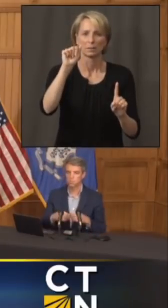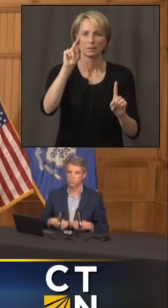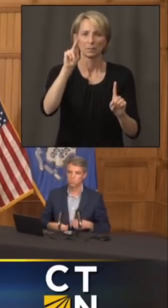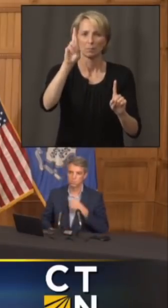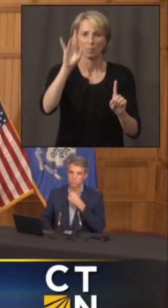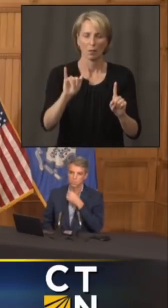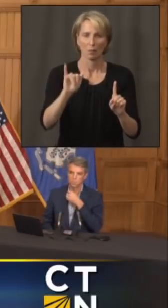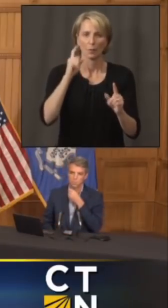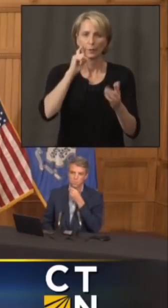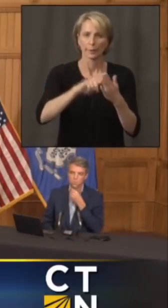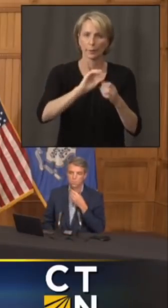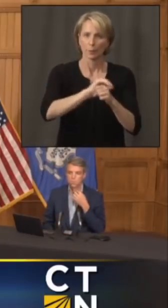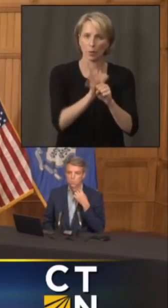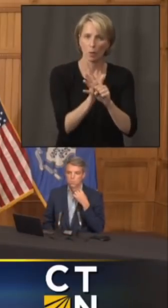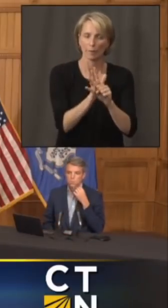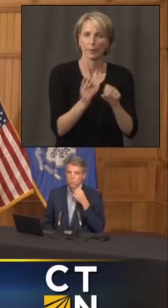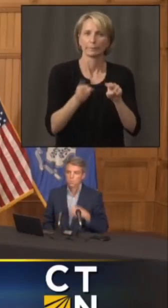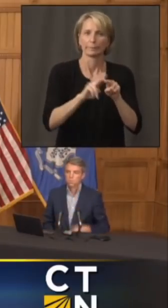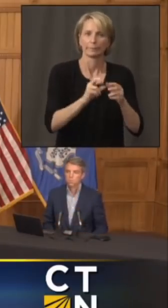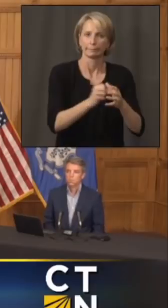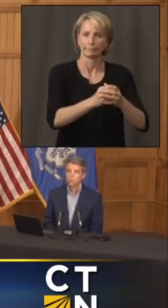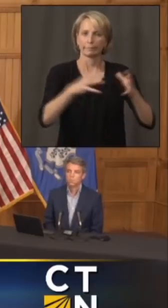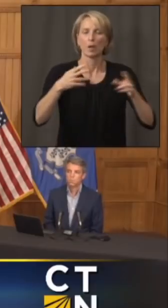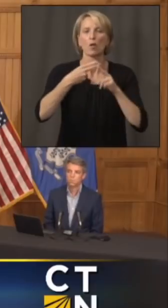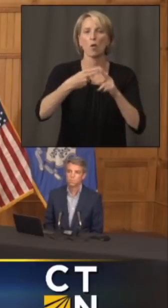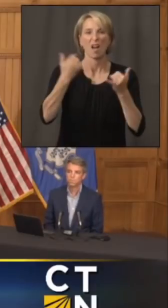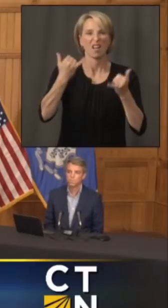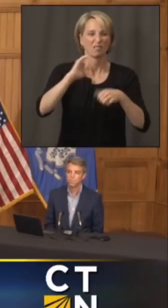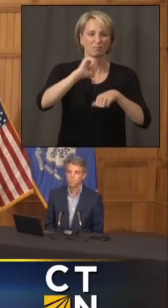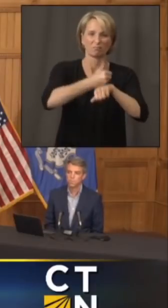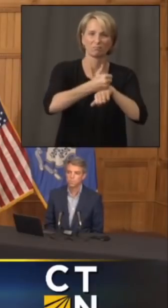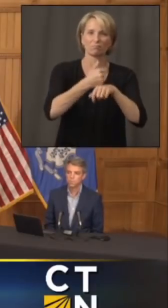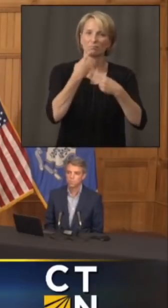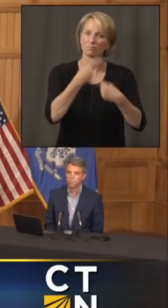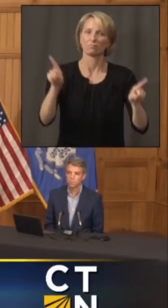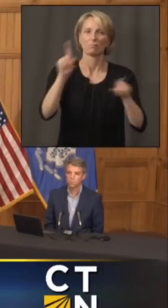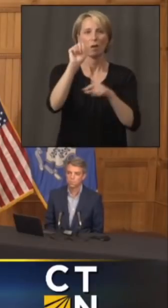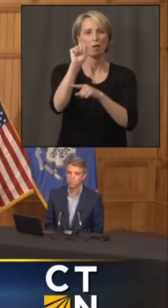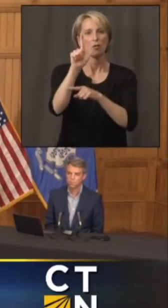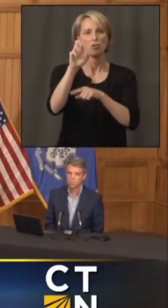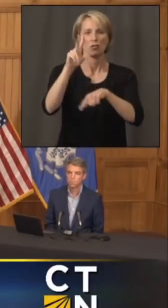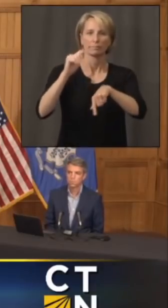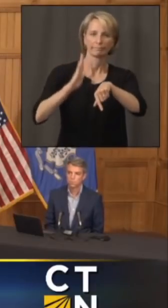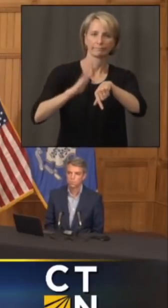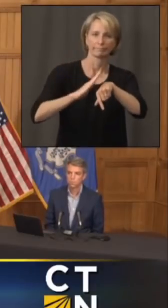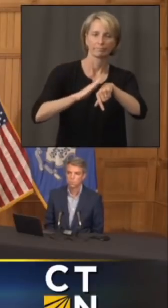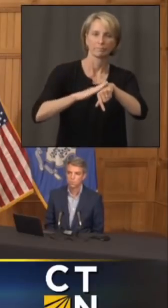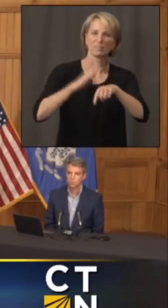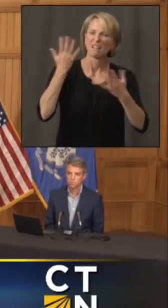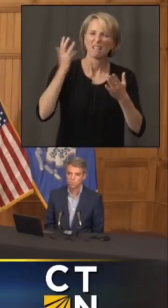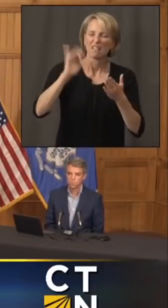any specific metrics that are used when you're deciding whether or not to issue an alert, or are there metrics that you might use